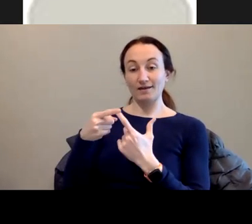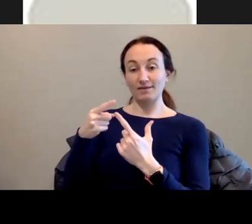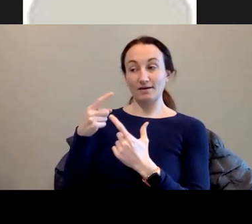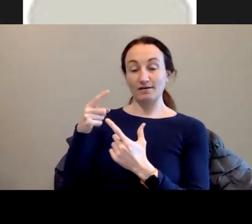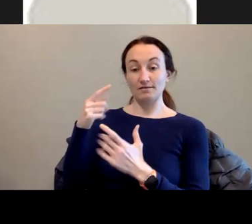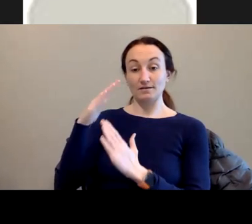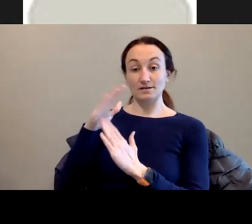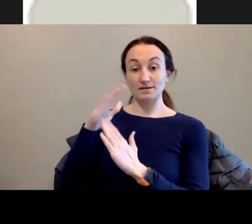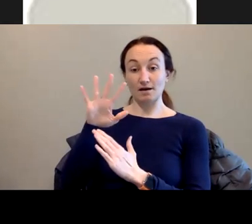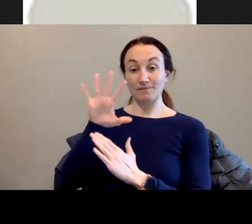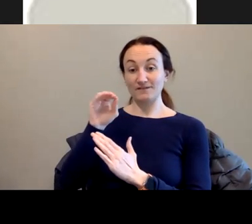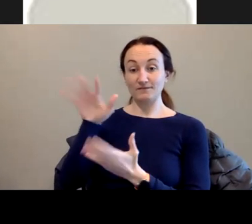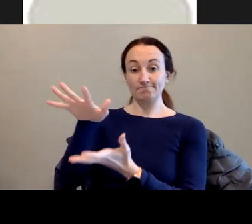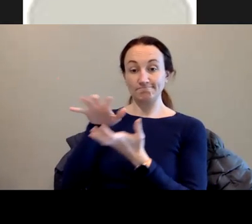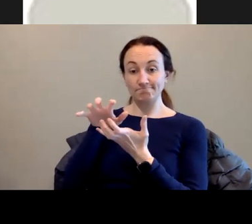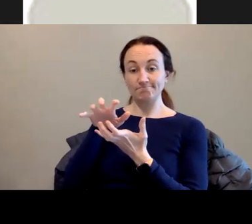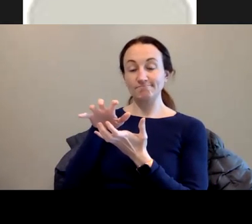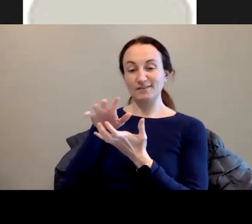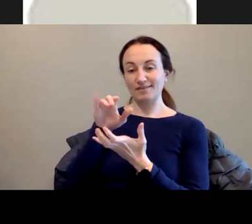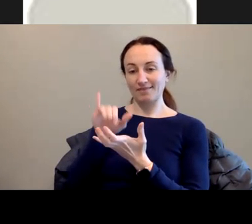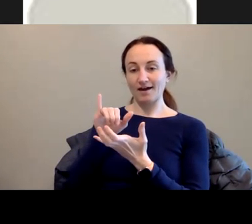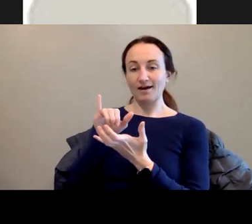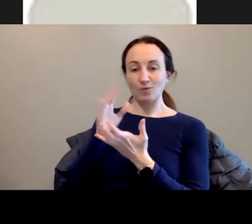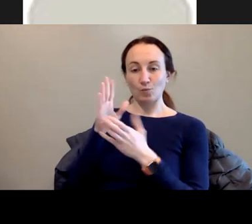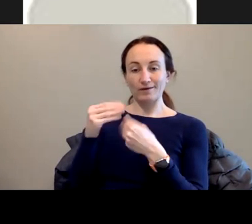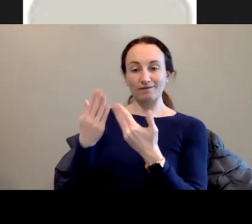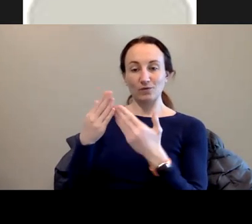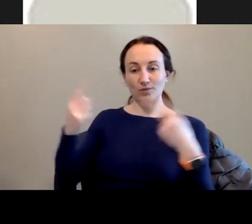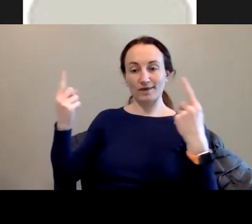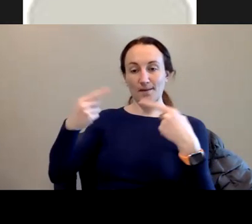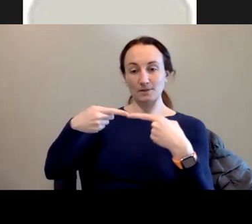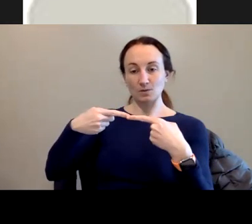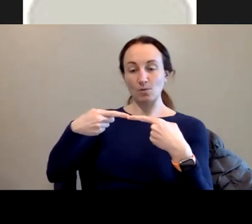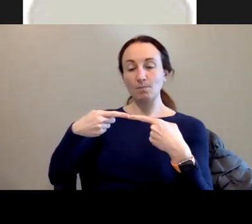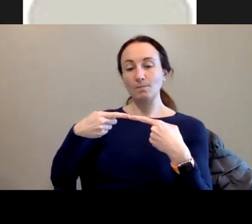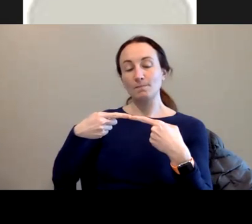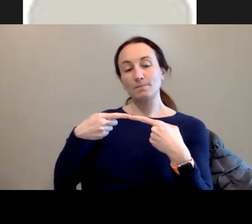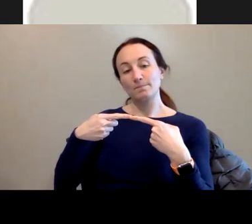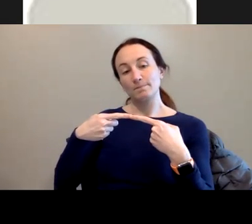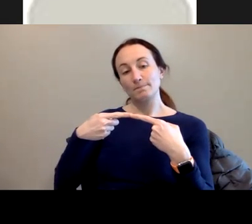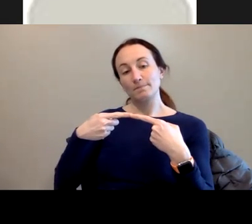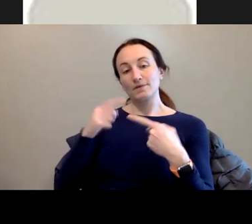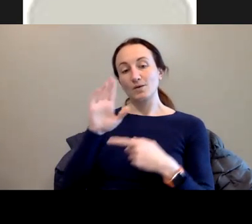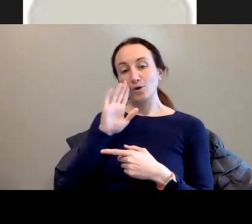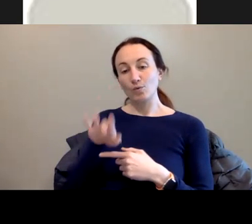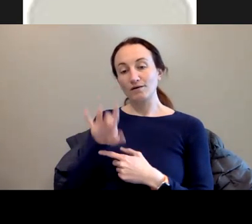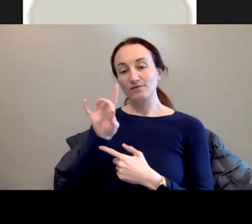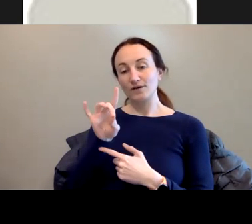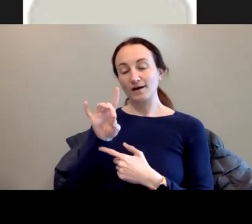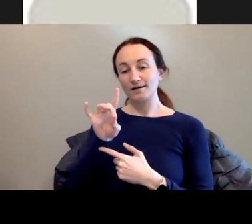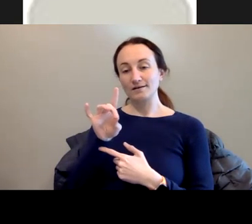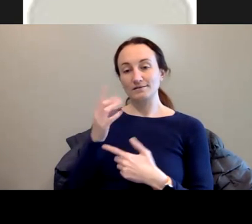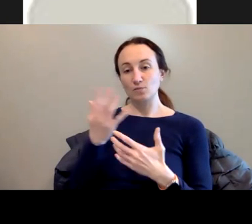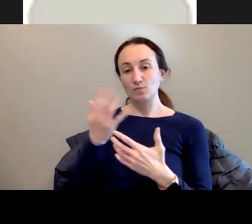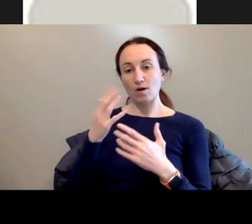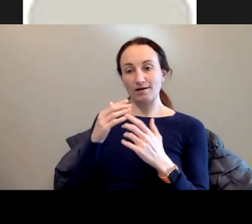50, and that gives you the epitope. And we want to find basically dock